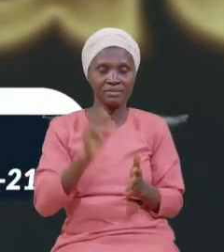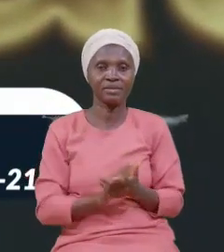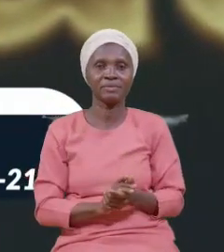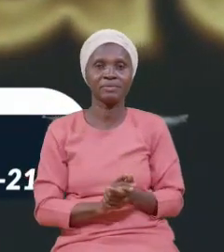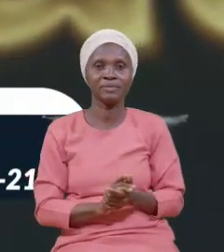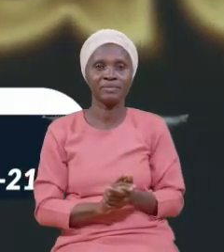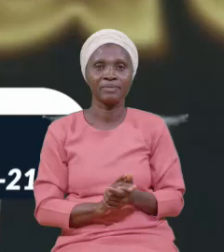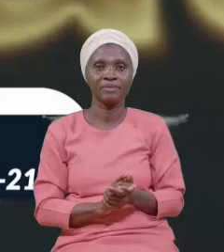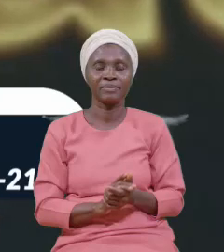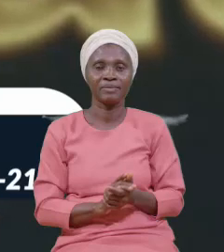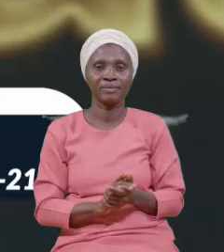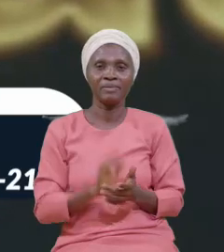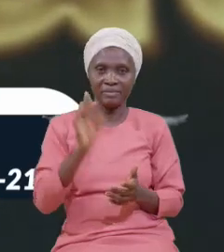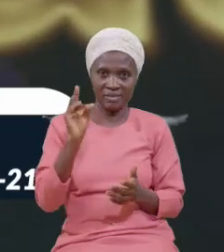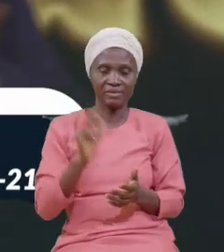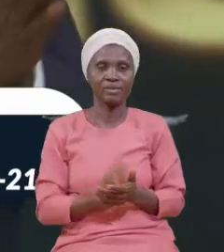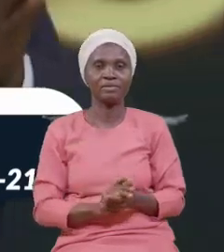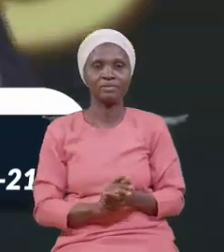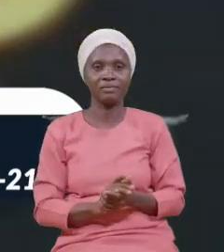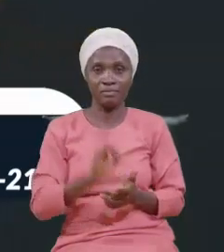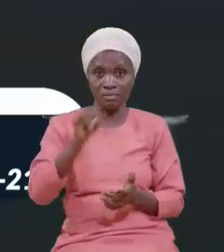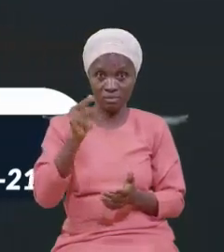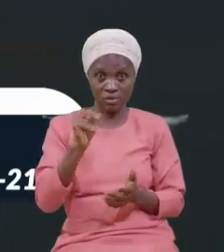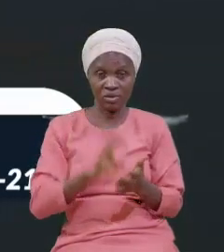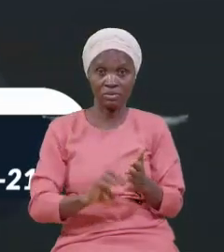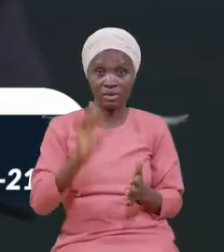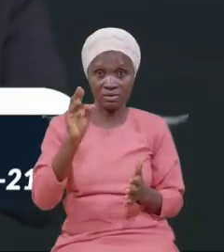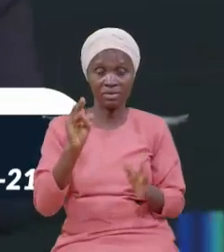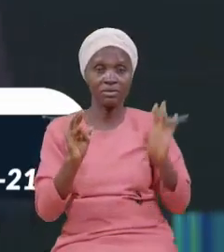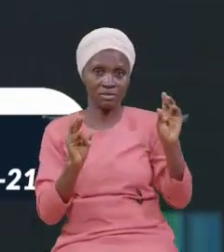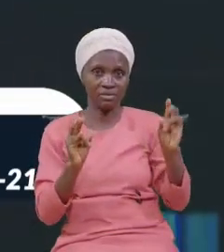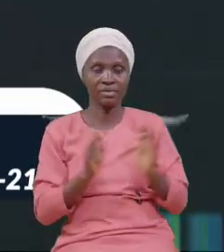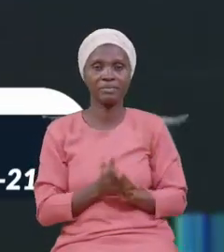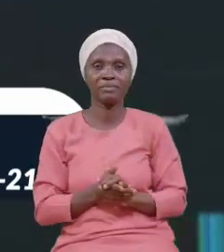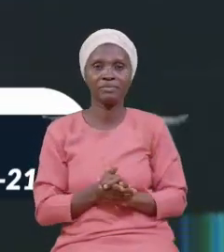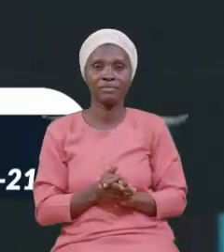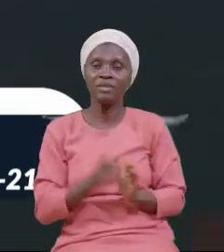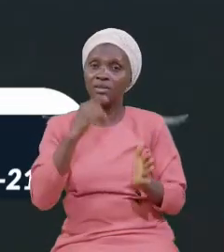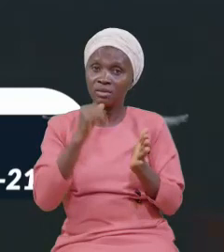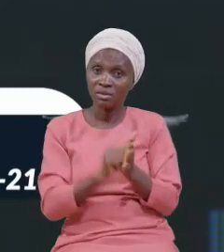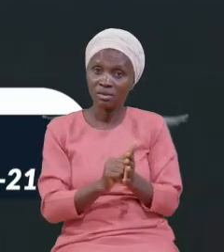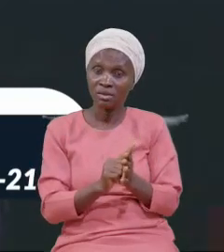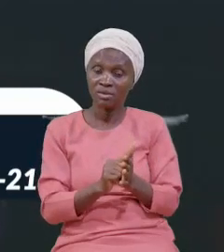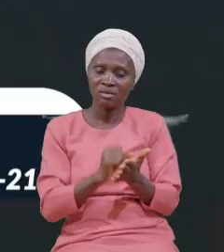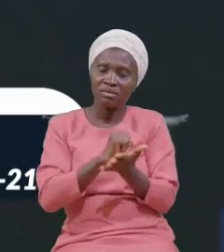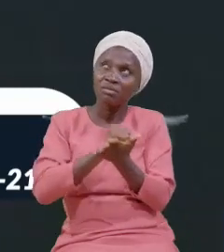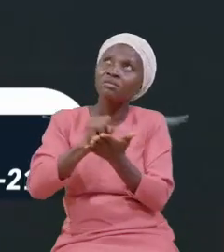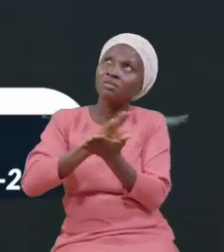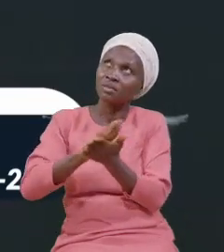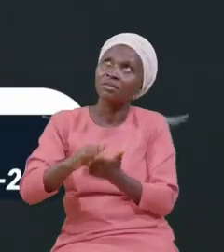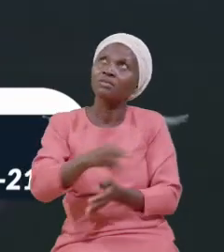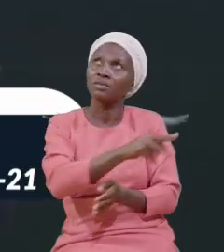verse 17. John 17, 17. Sanctify them through